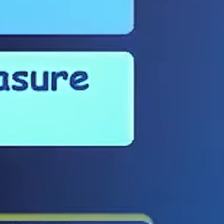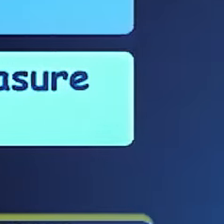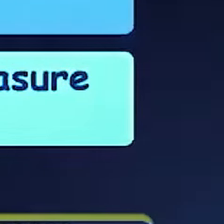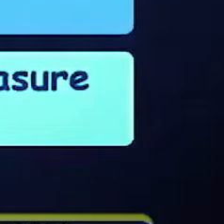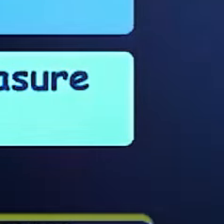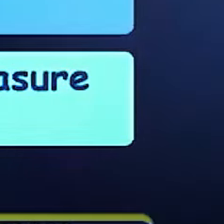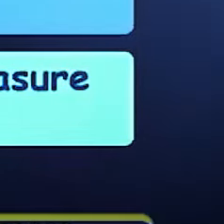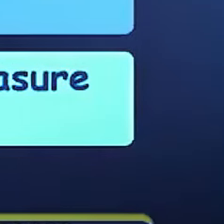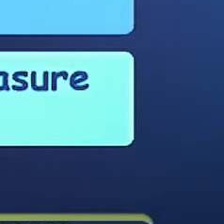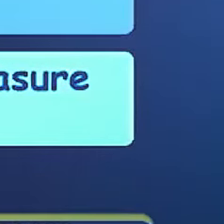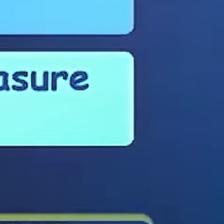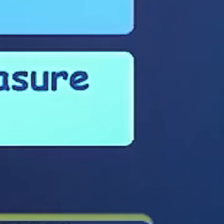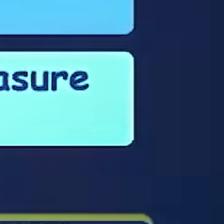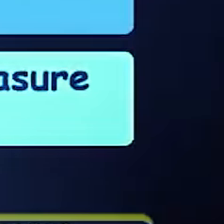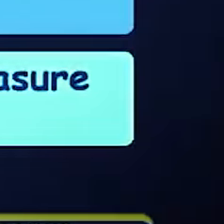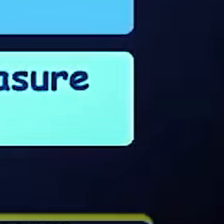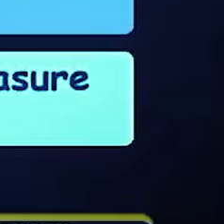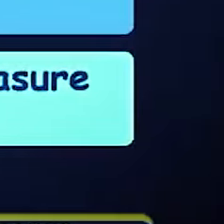inevitable